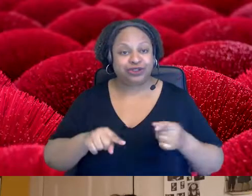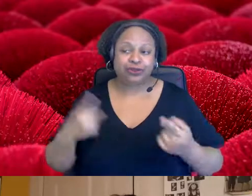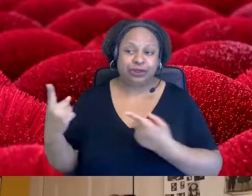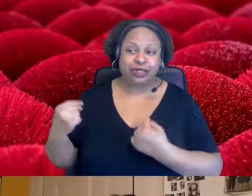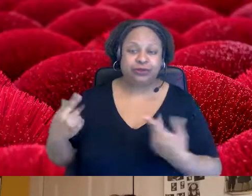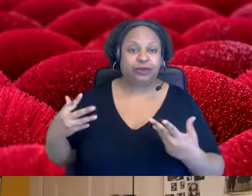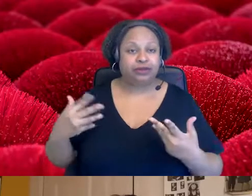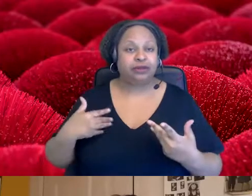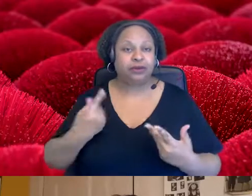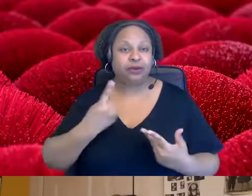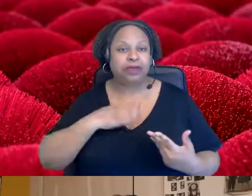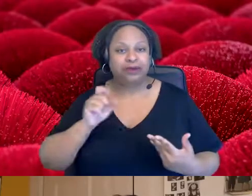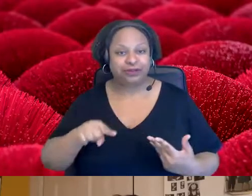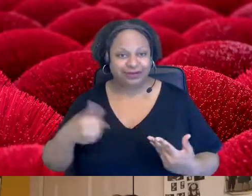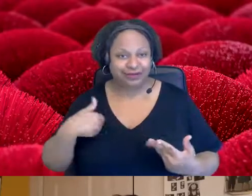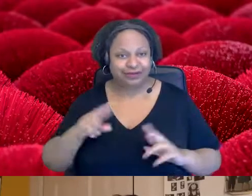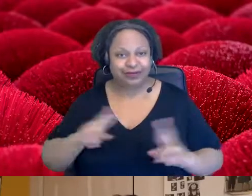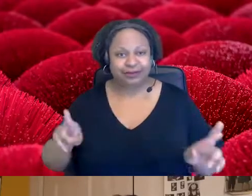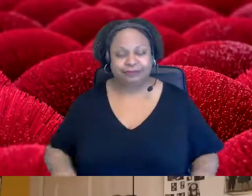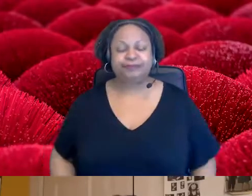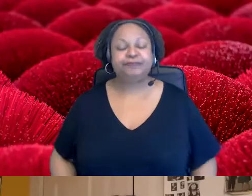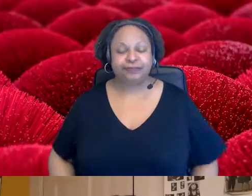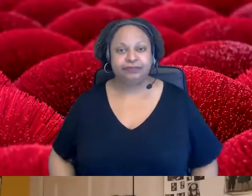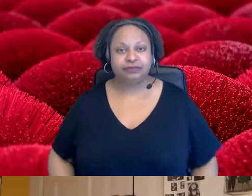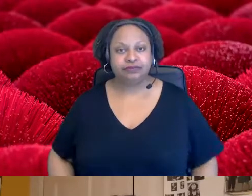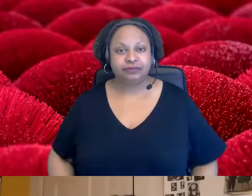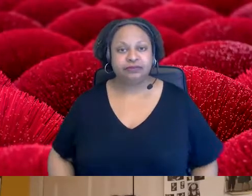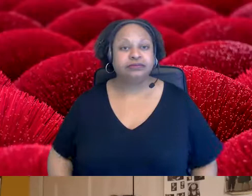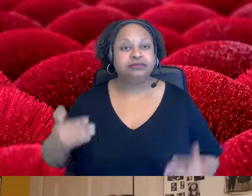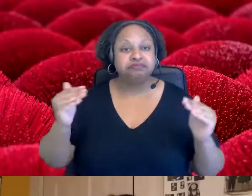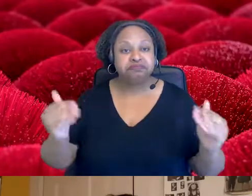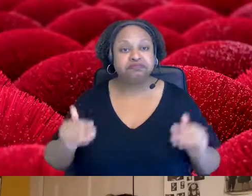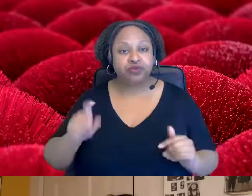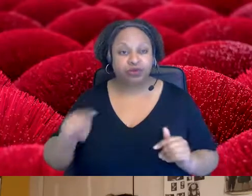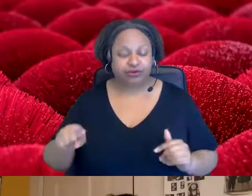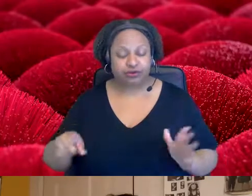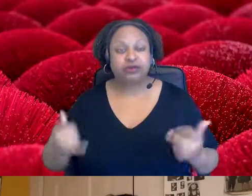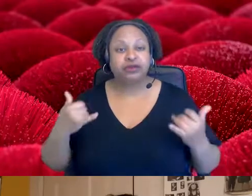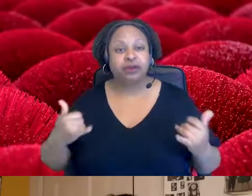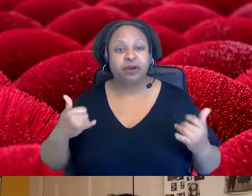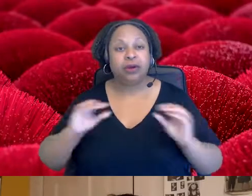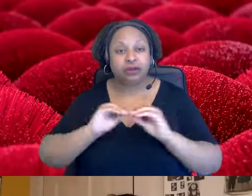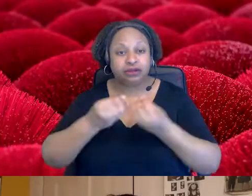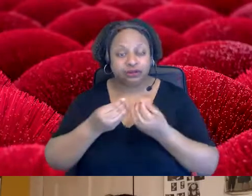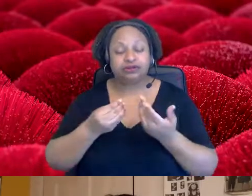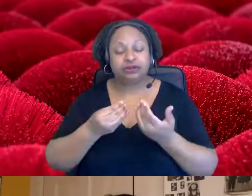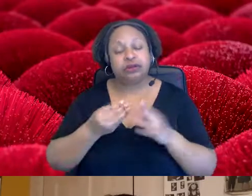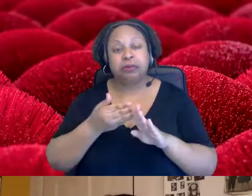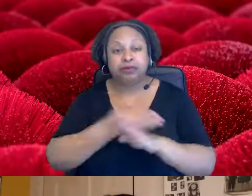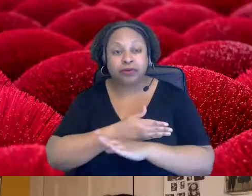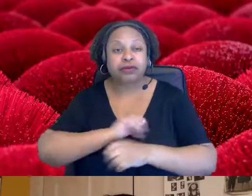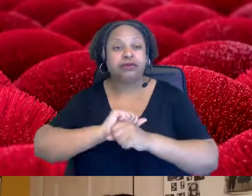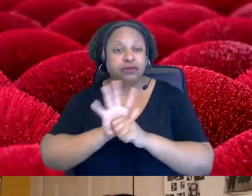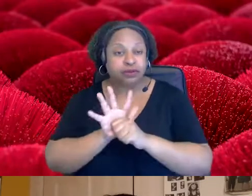here, which is that, you know, organizations are increasingly, even prior to the pandemic, we're increasingly